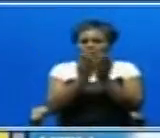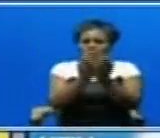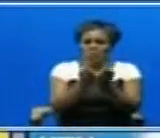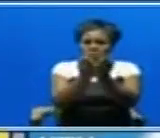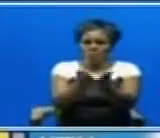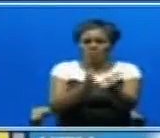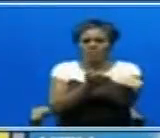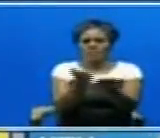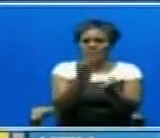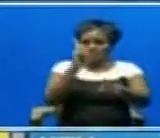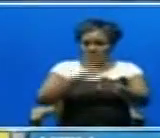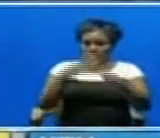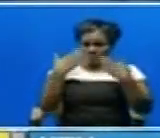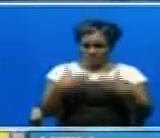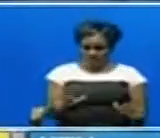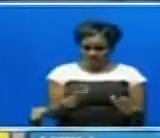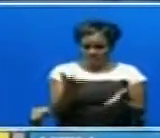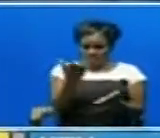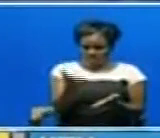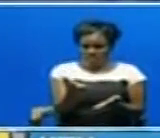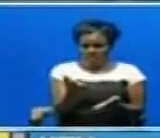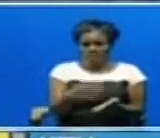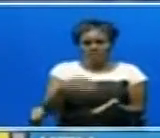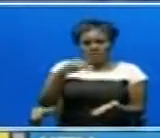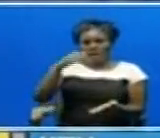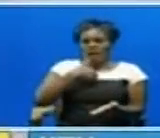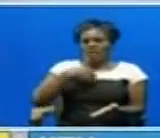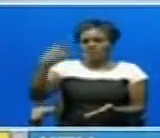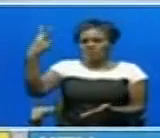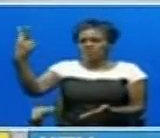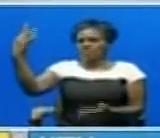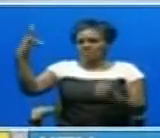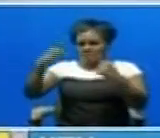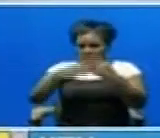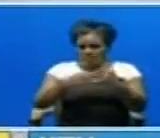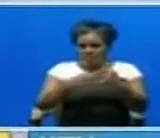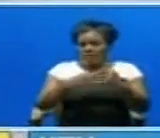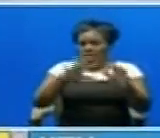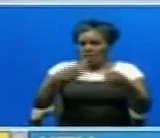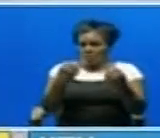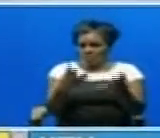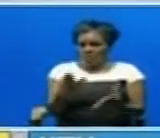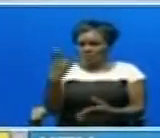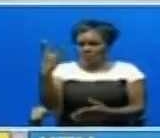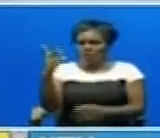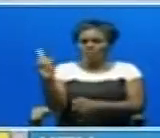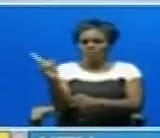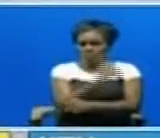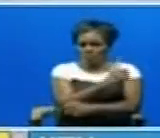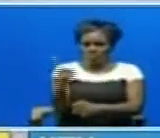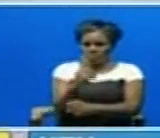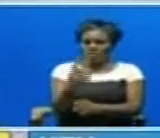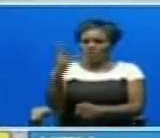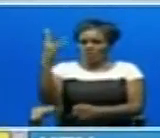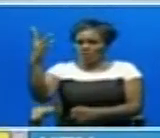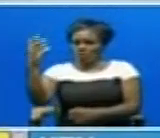Services. Once complete, the cable car service will consist of 28 cabins, making a crossing every 4 minutes, carrying about